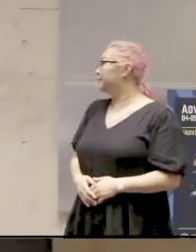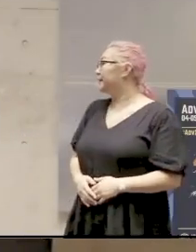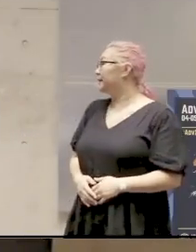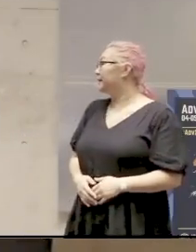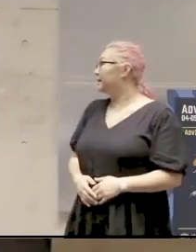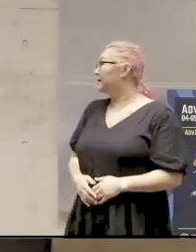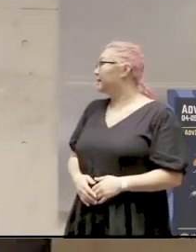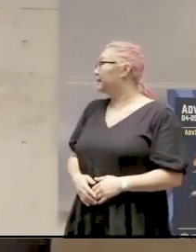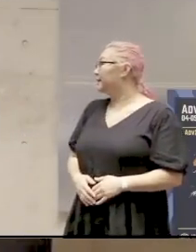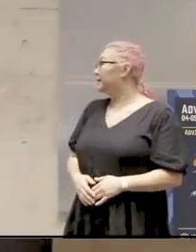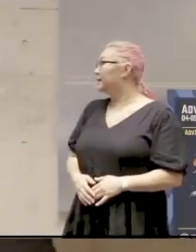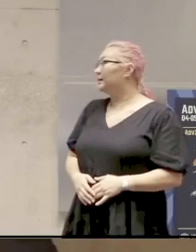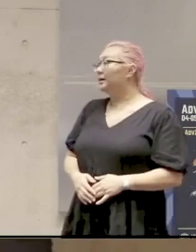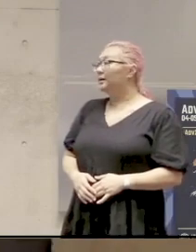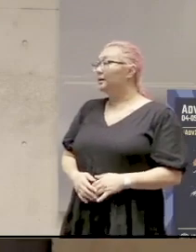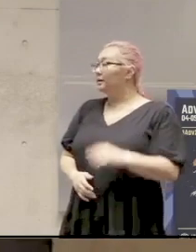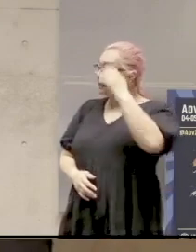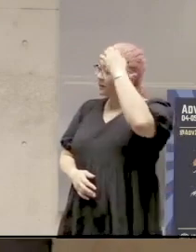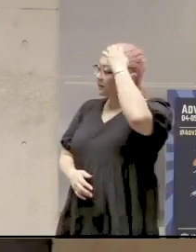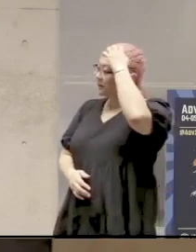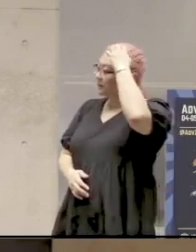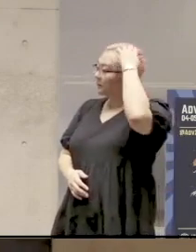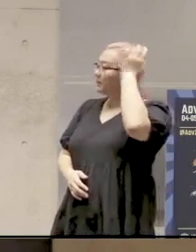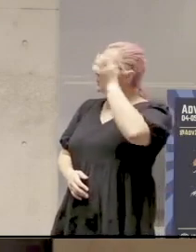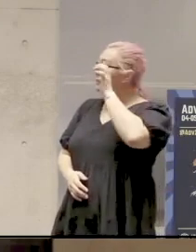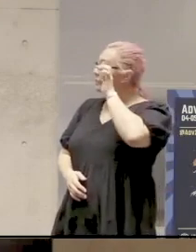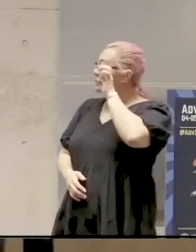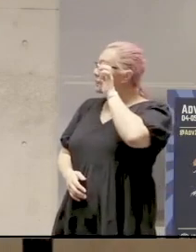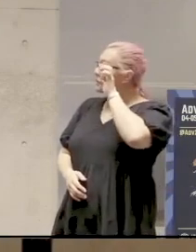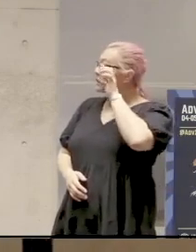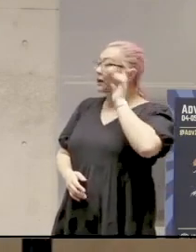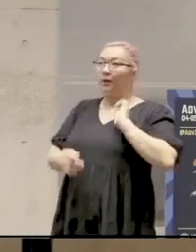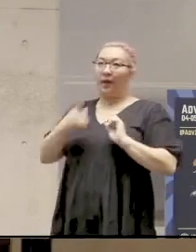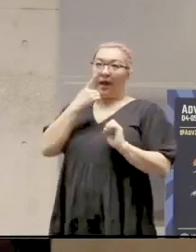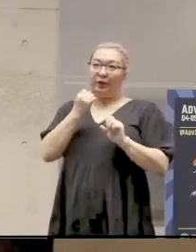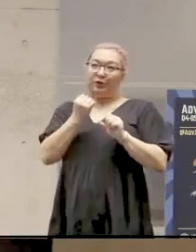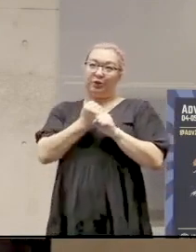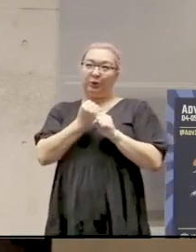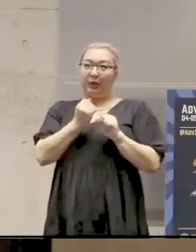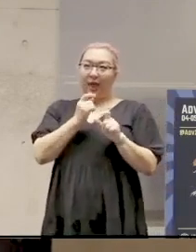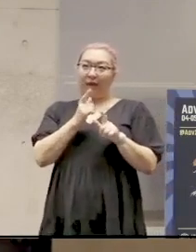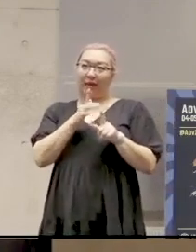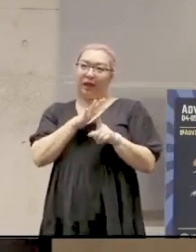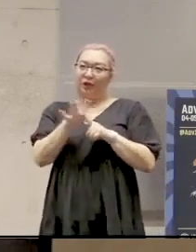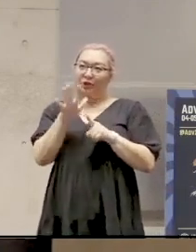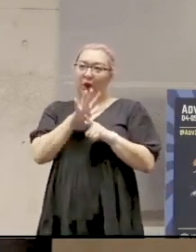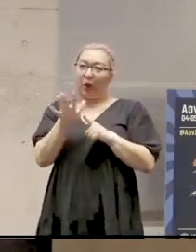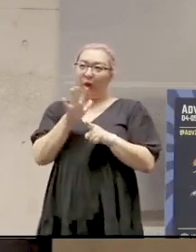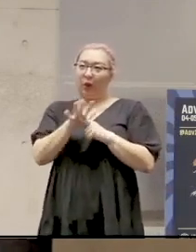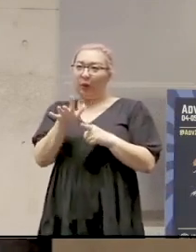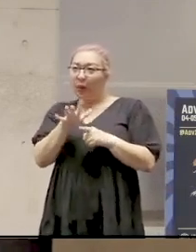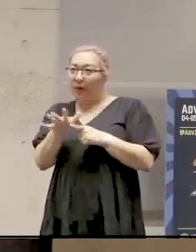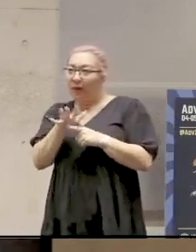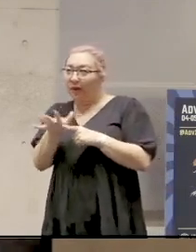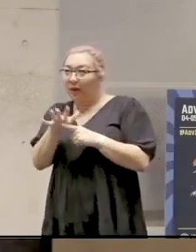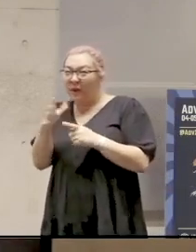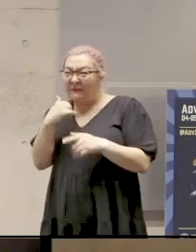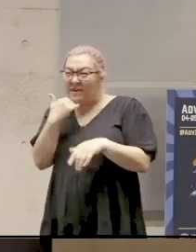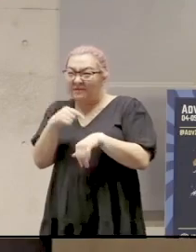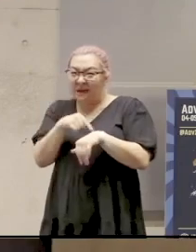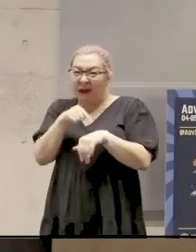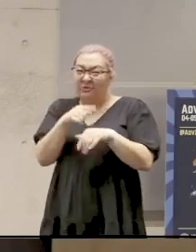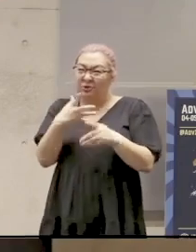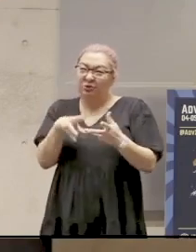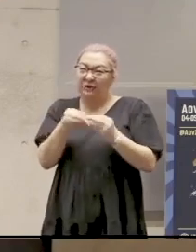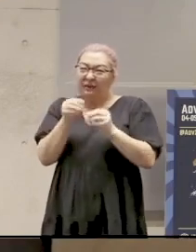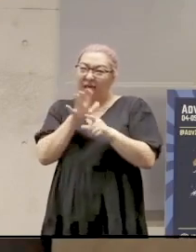I could do the satire thing. I don't think we've got time, so I'll just... Do we have any? Do you like a energy bit for of satire?